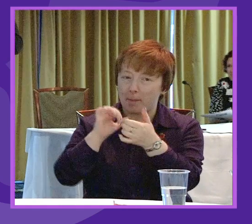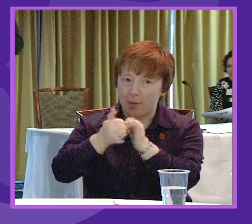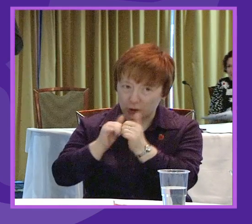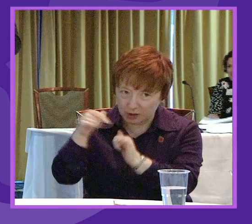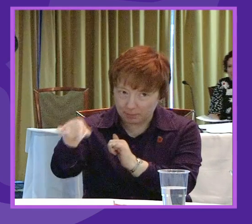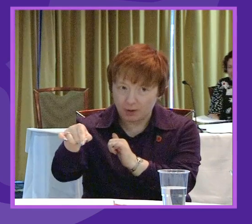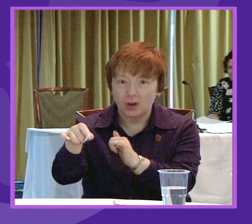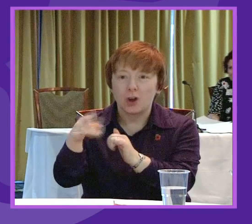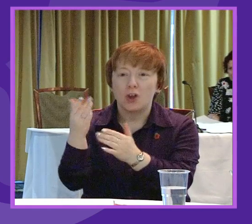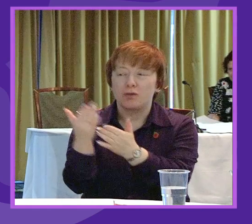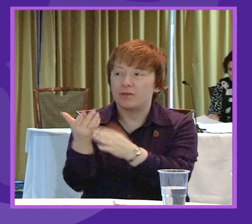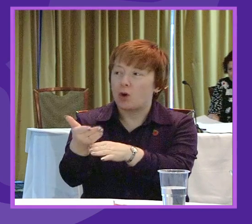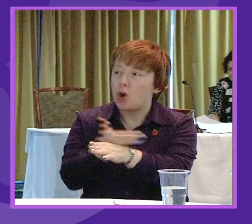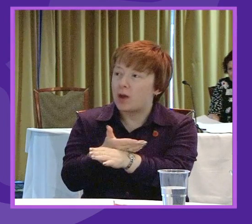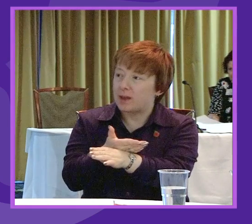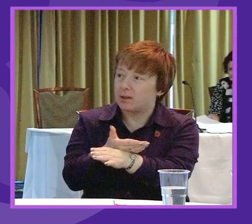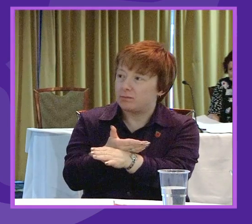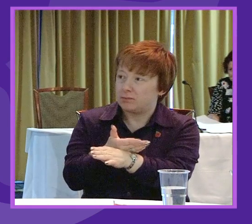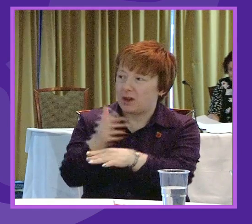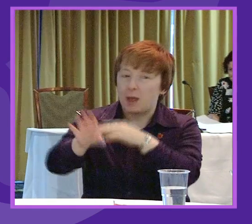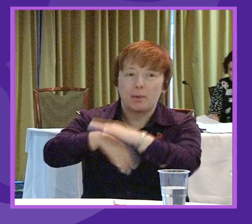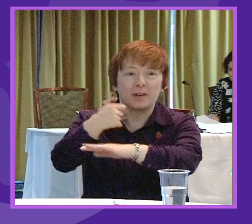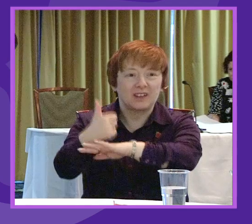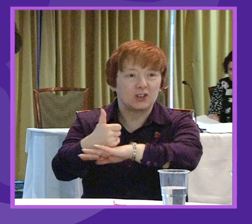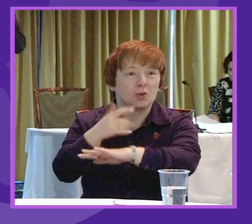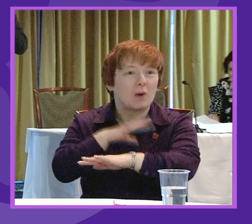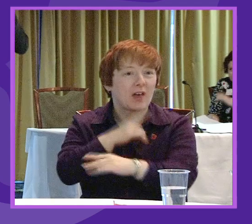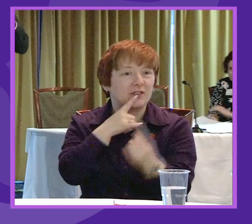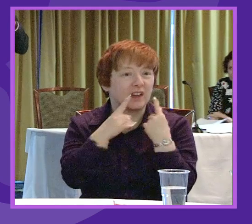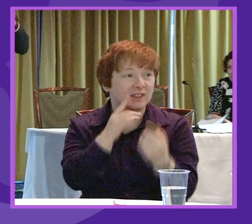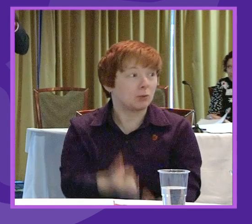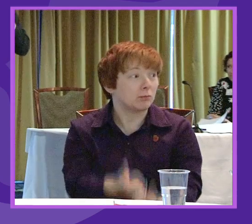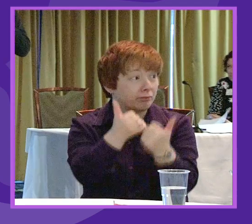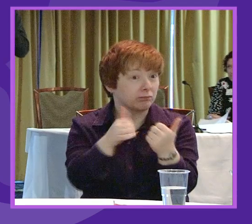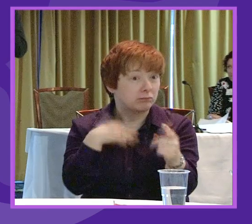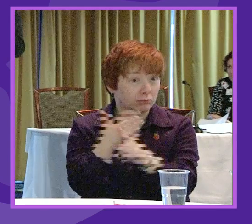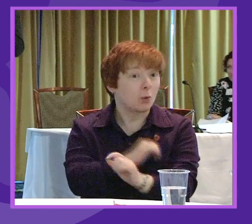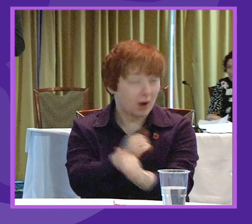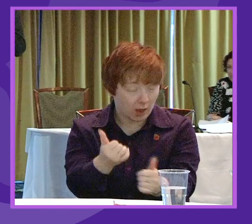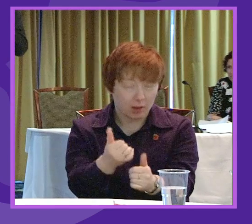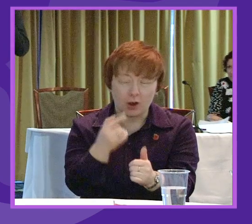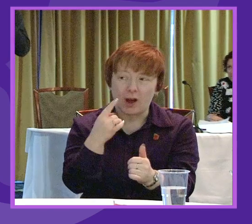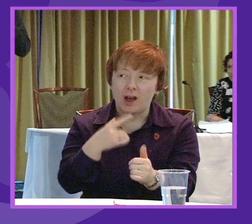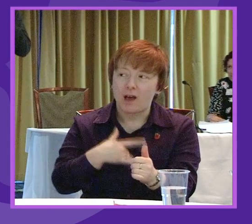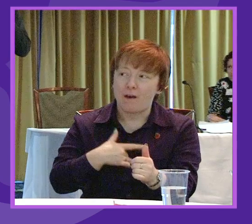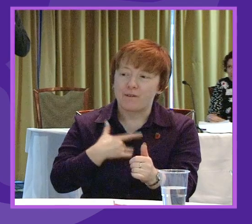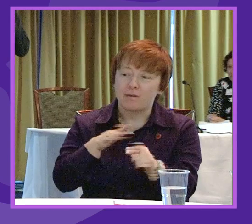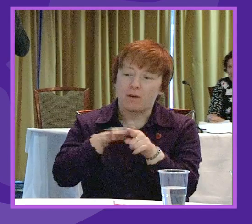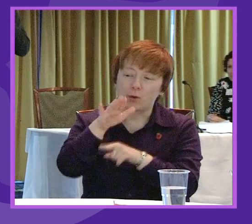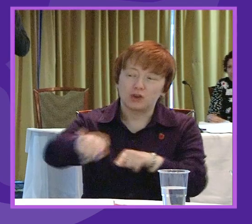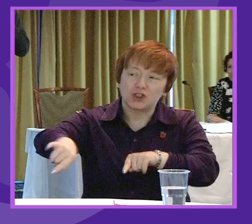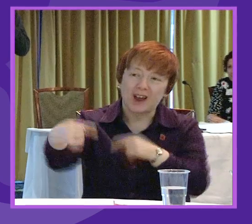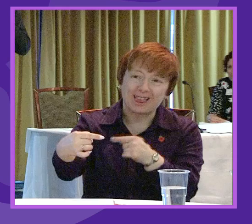early implementation site was because of data and doing fairly strongly already. The challenges are going to be kind